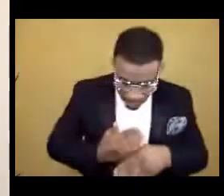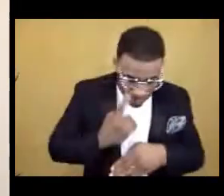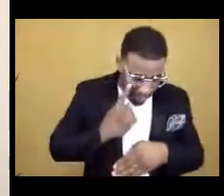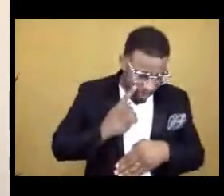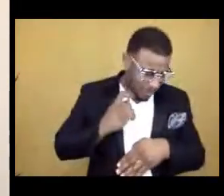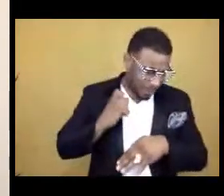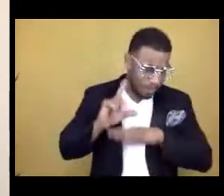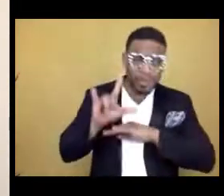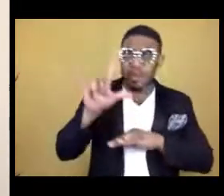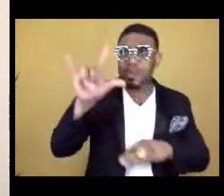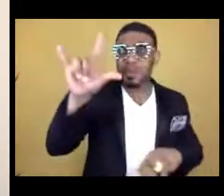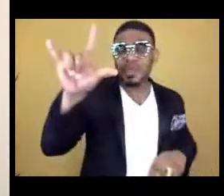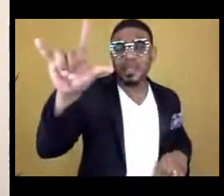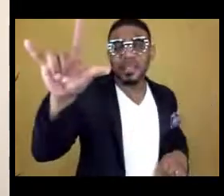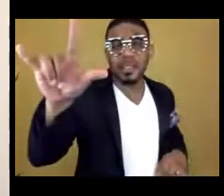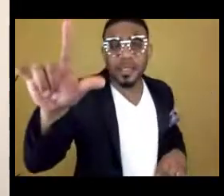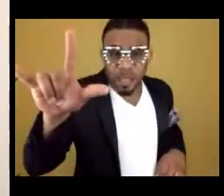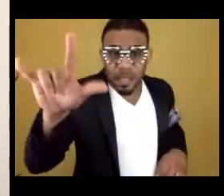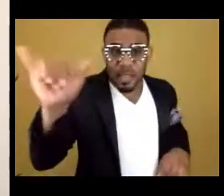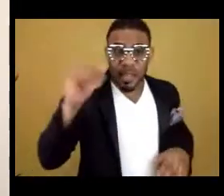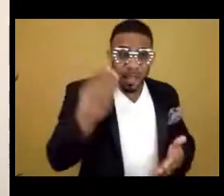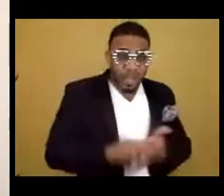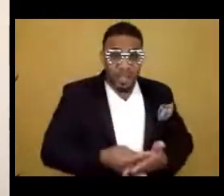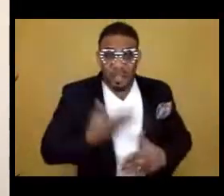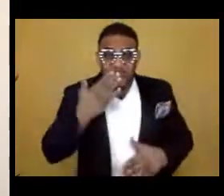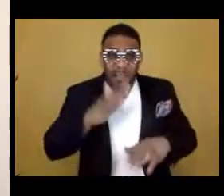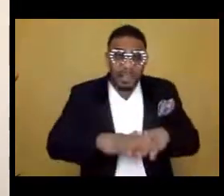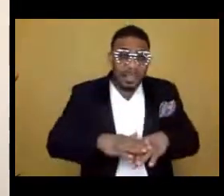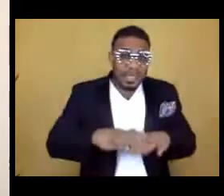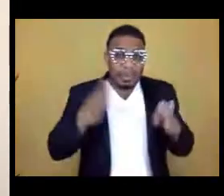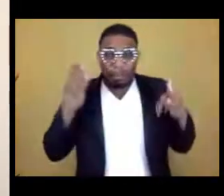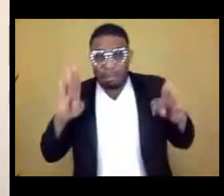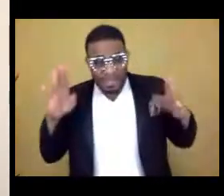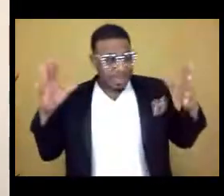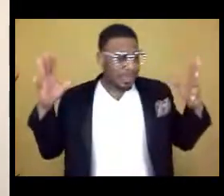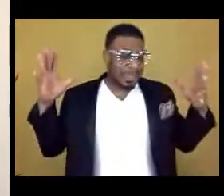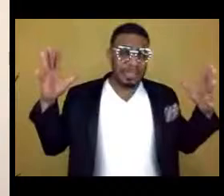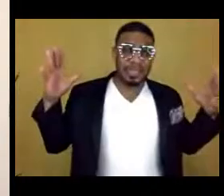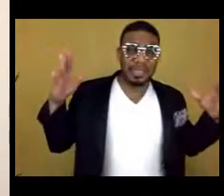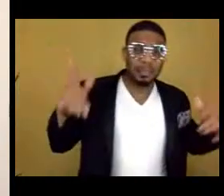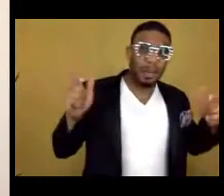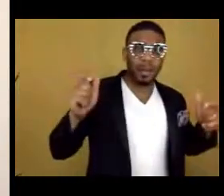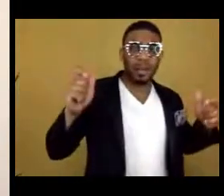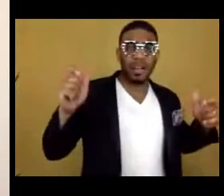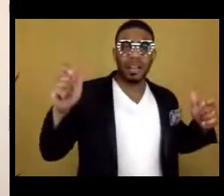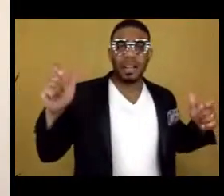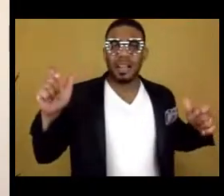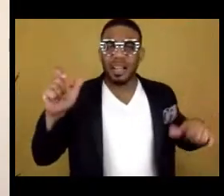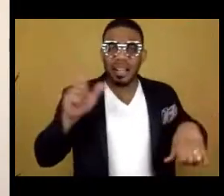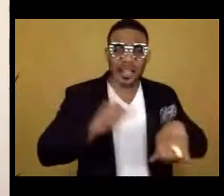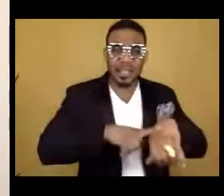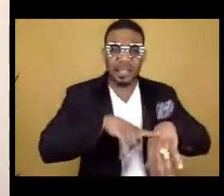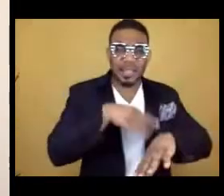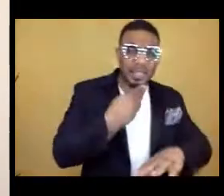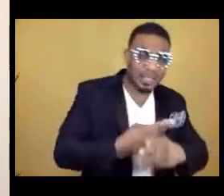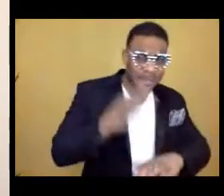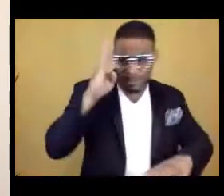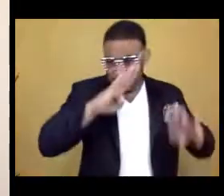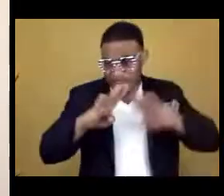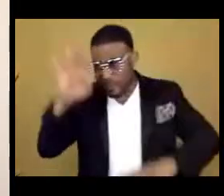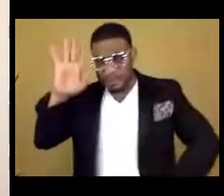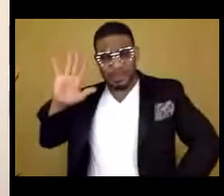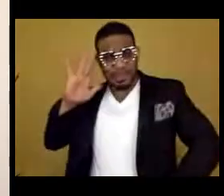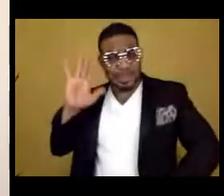a red eye, like money on a bad bed, like time worrying about every bad thing